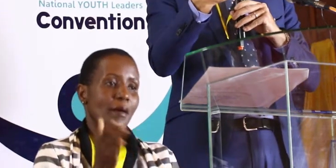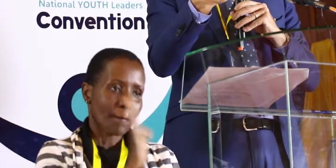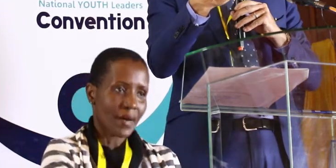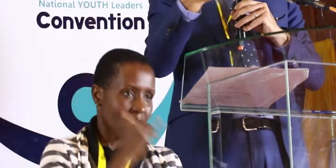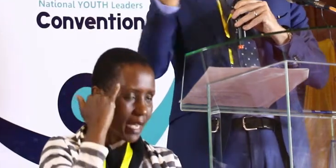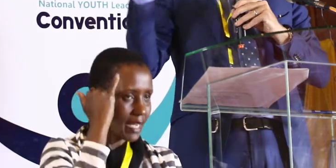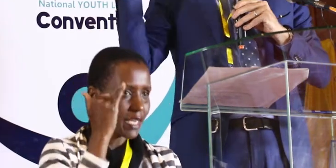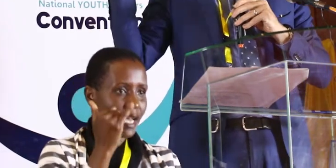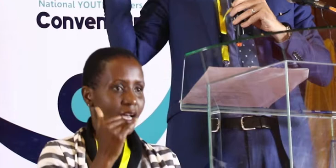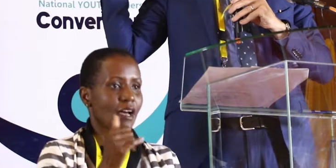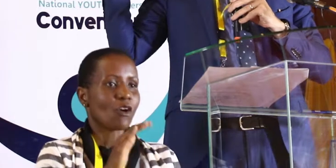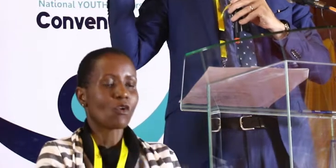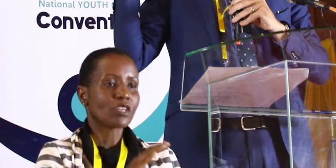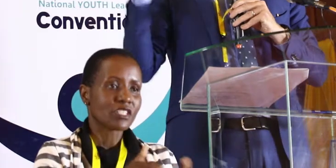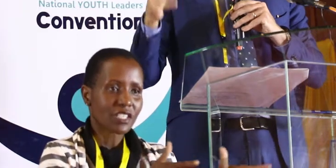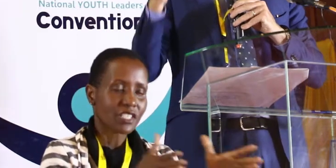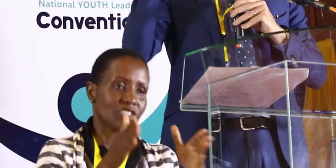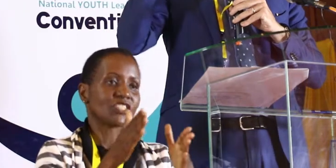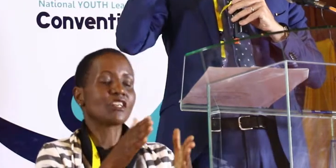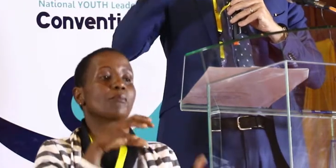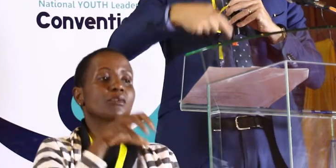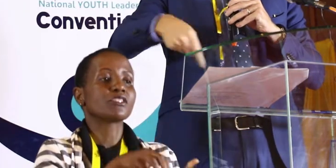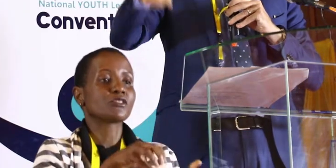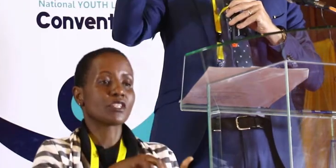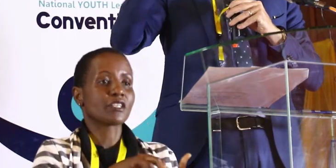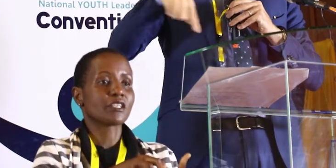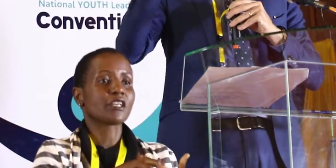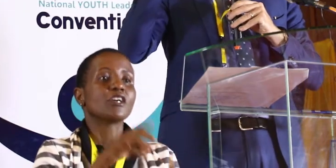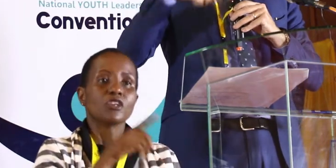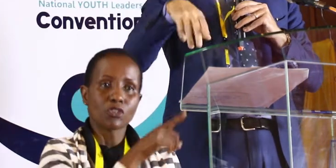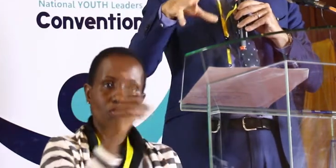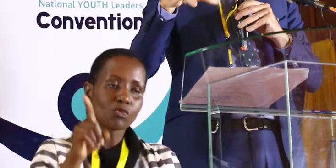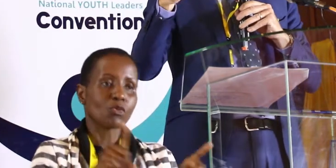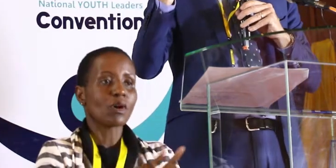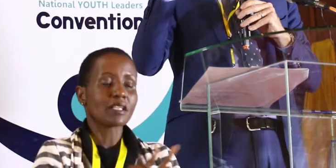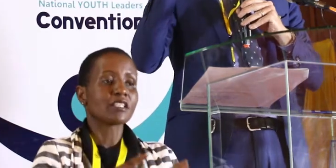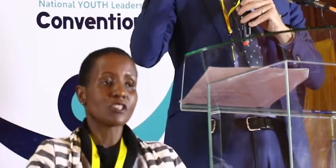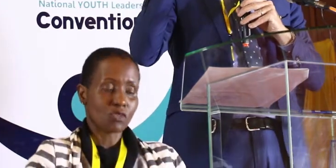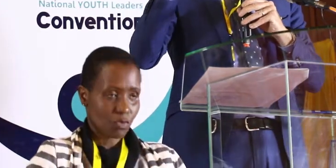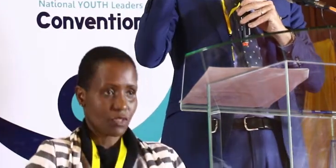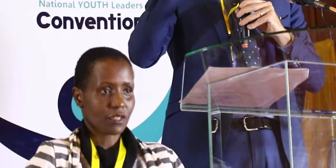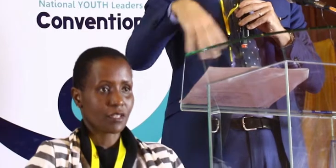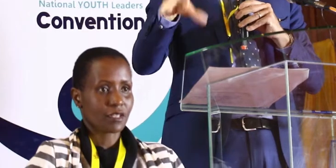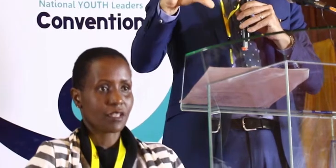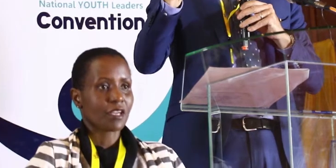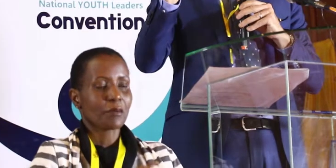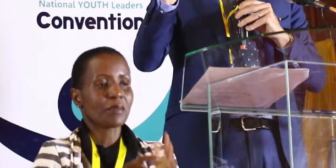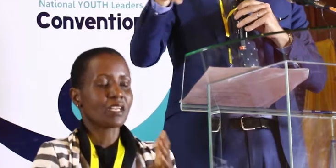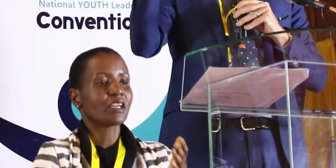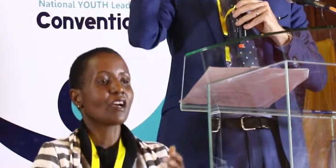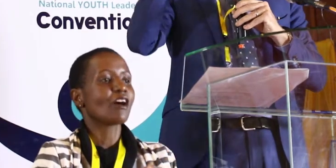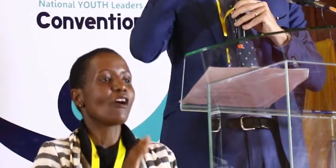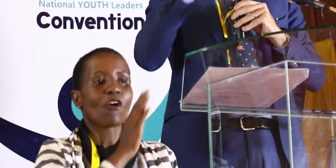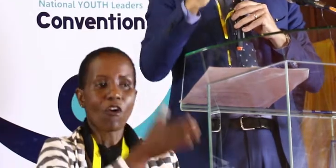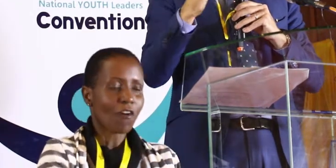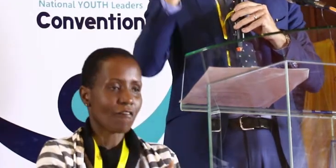through devolution, where youth, as a representation not of a youth, not of an age group,